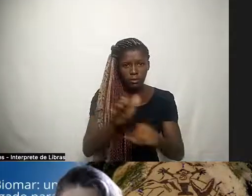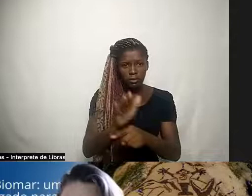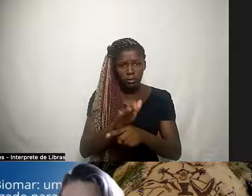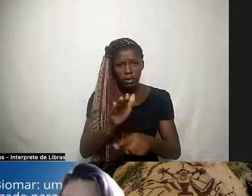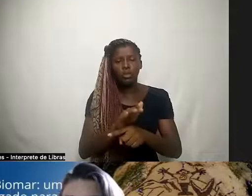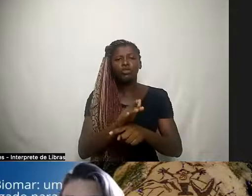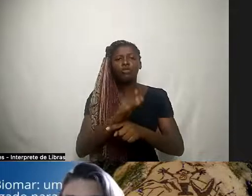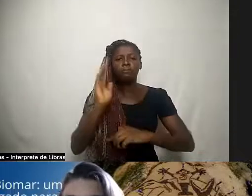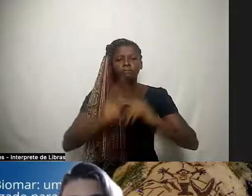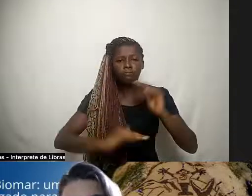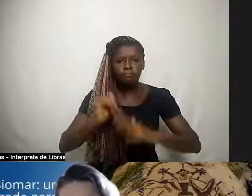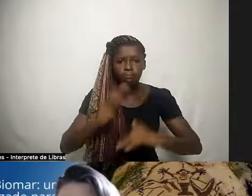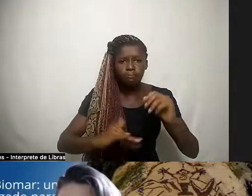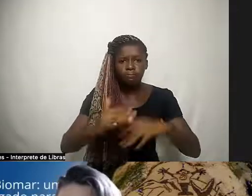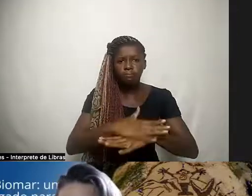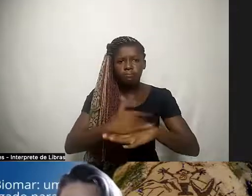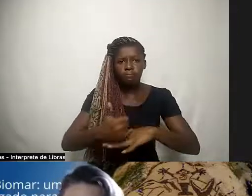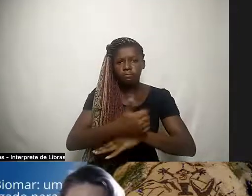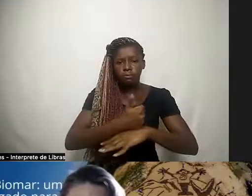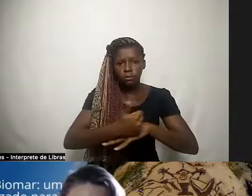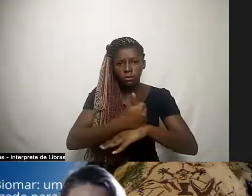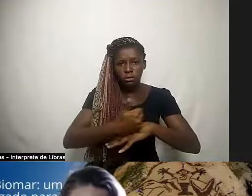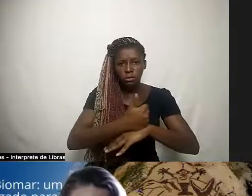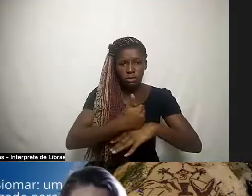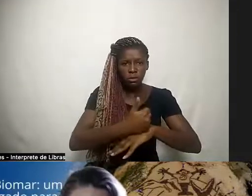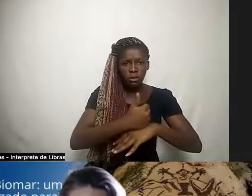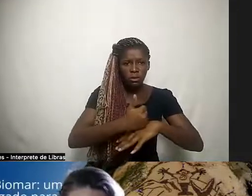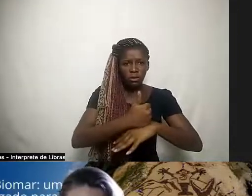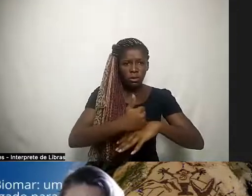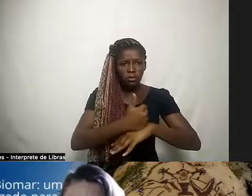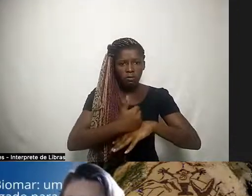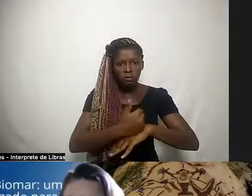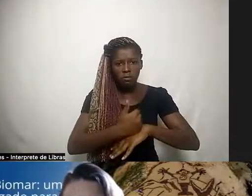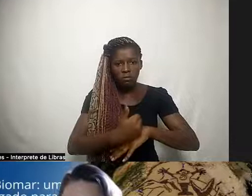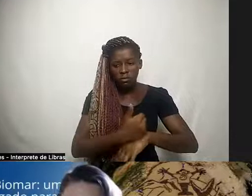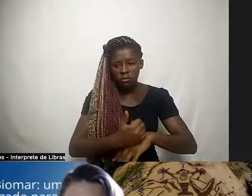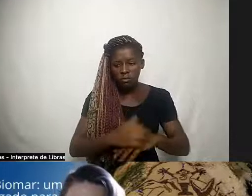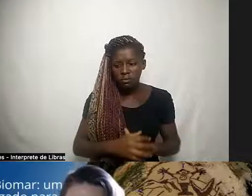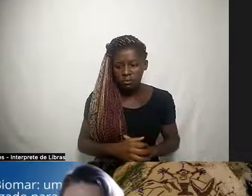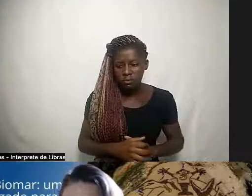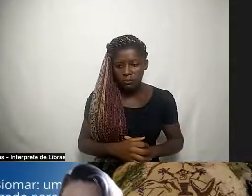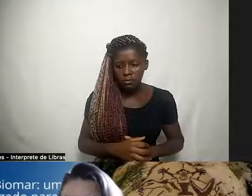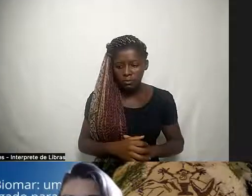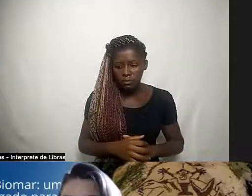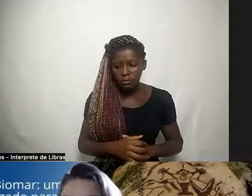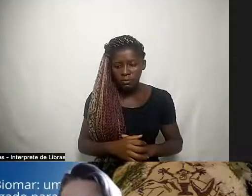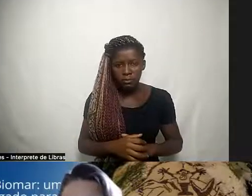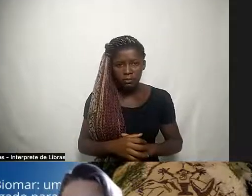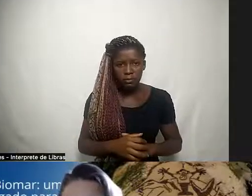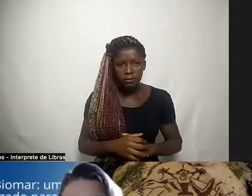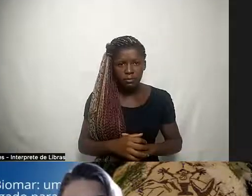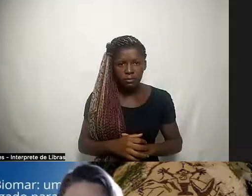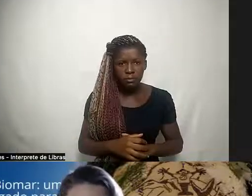educating, giving training to teachers, to tour guides, so they can conduct